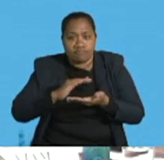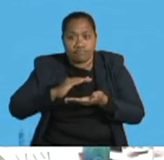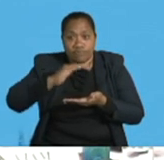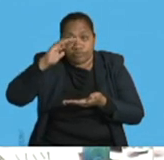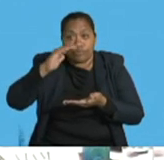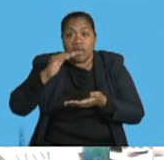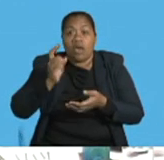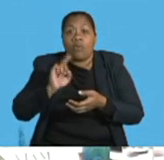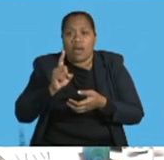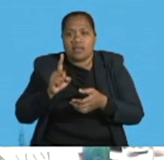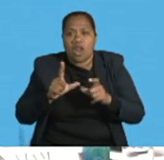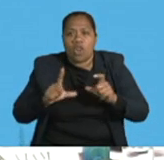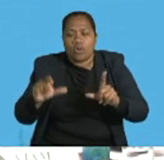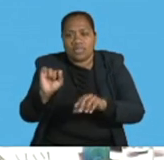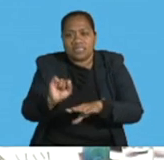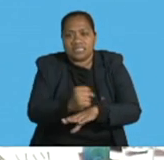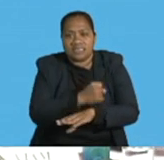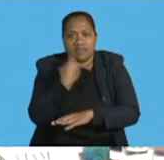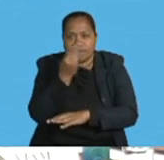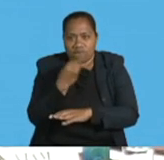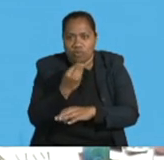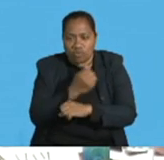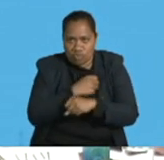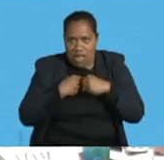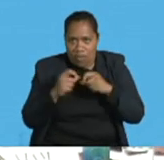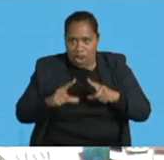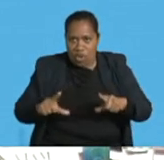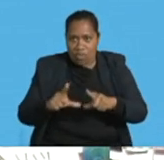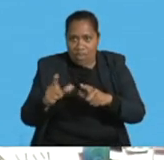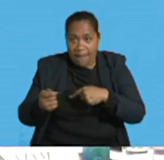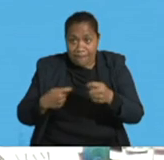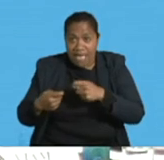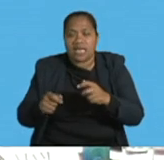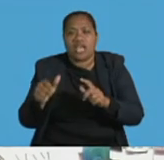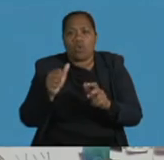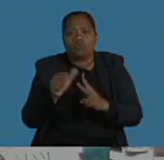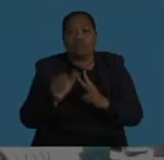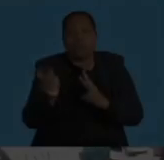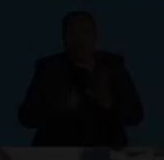market and the hotel tourism sector. Thank you, Honourable Speaker, sir.